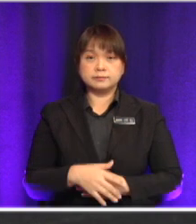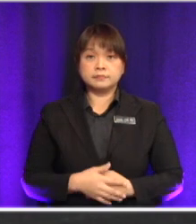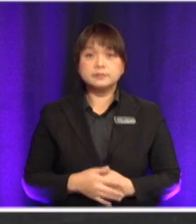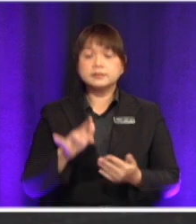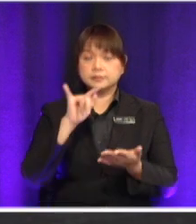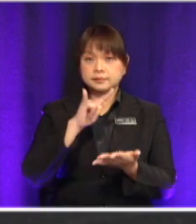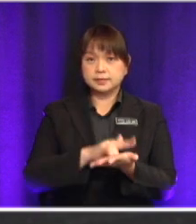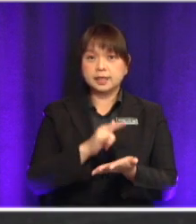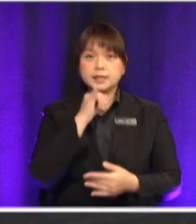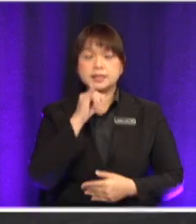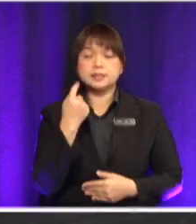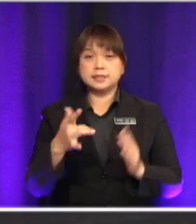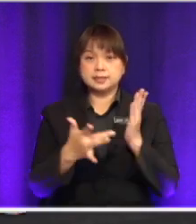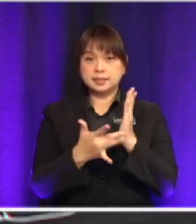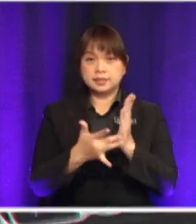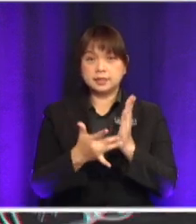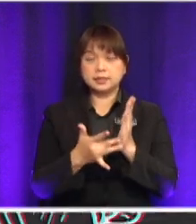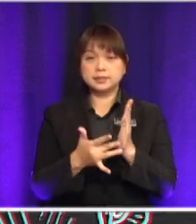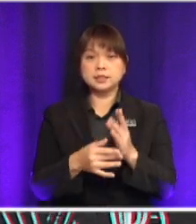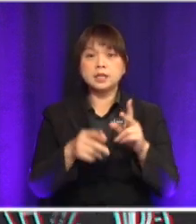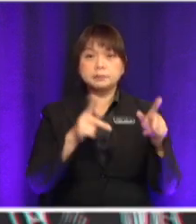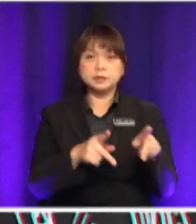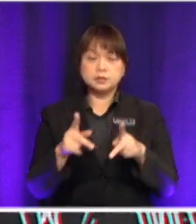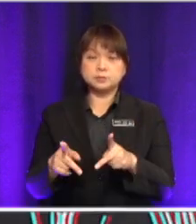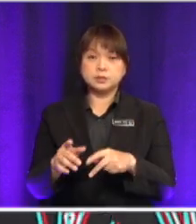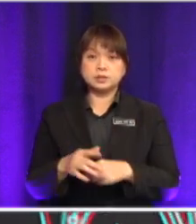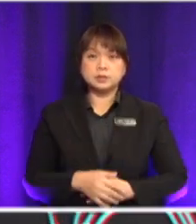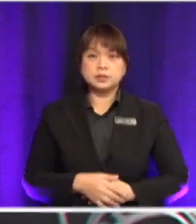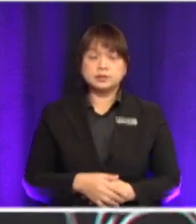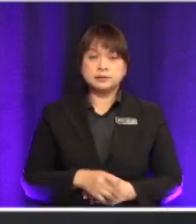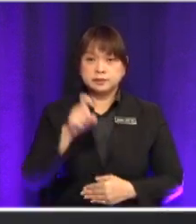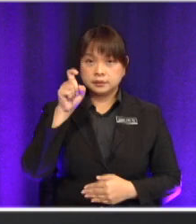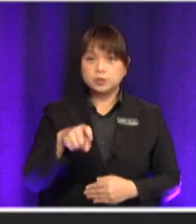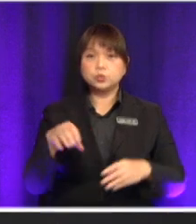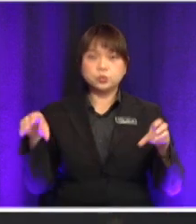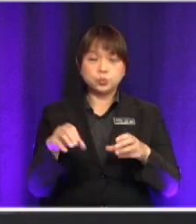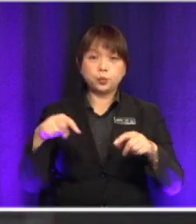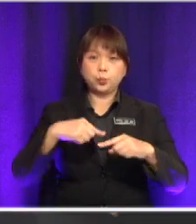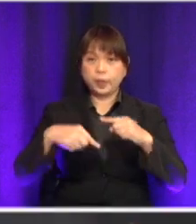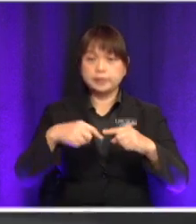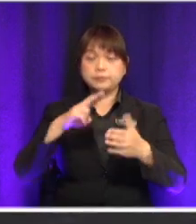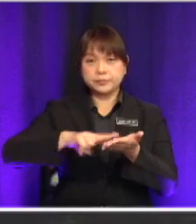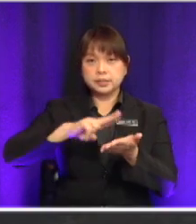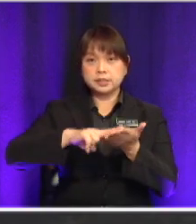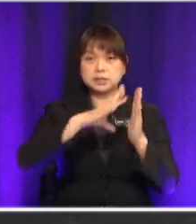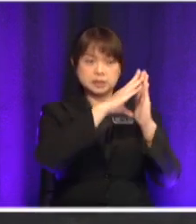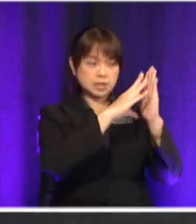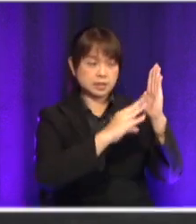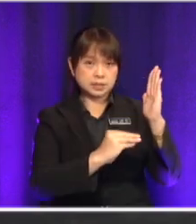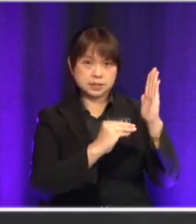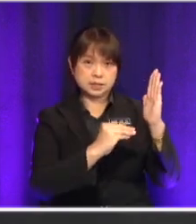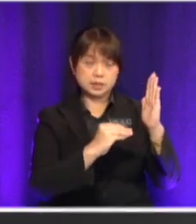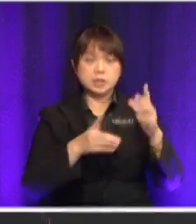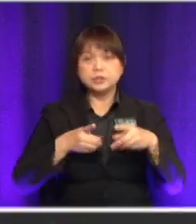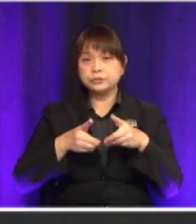that pupils need to employ when you want to read a text. Let's say this is an exam, all right? And